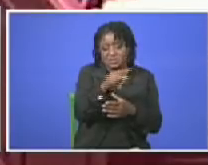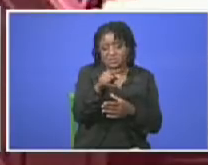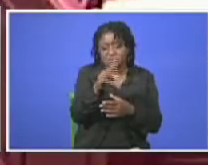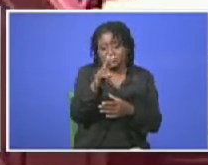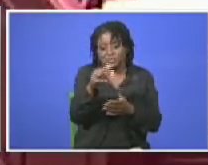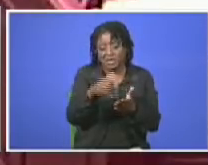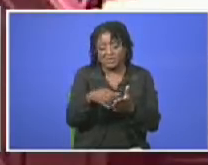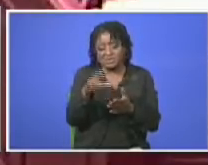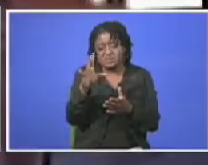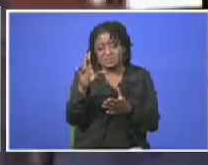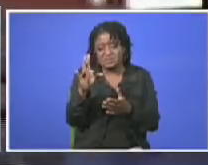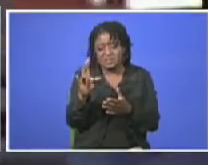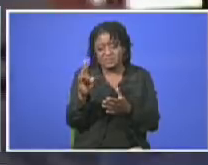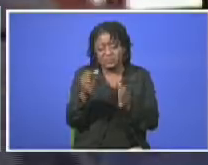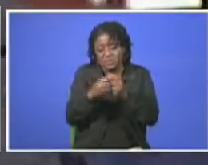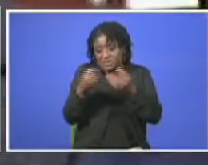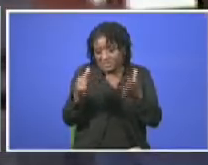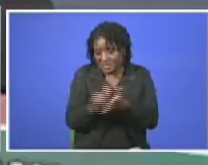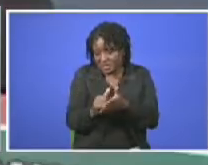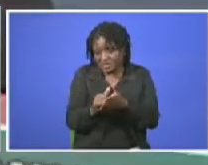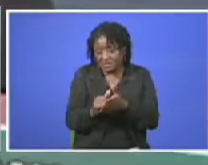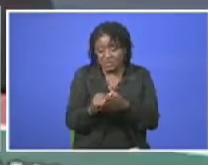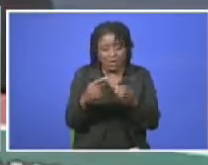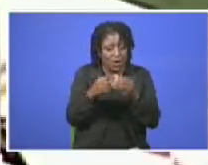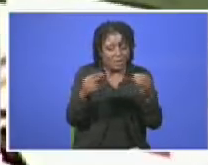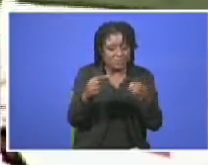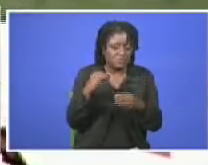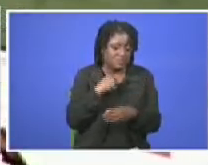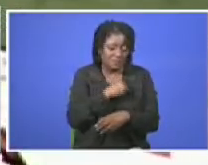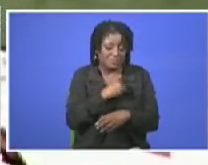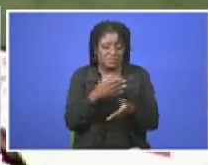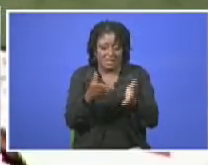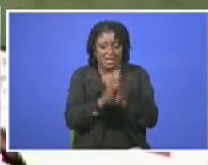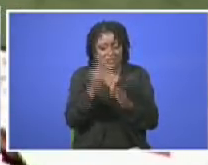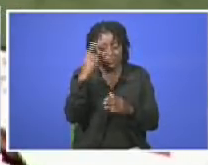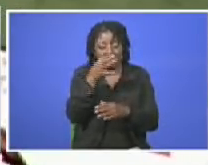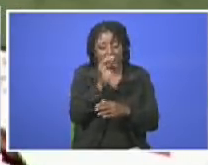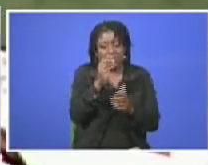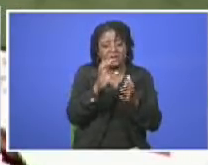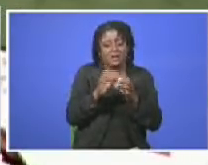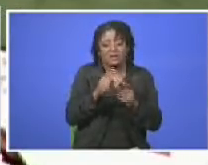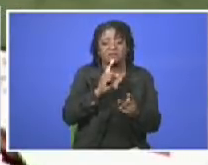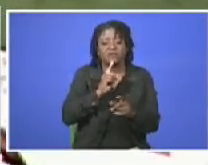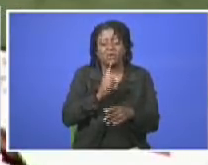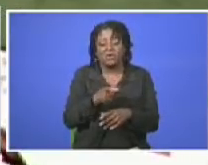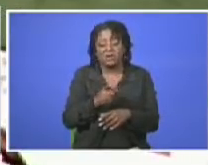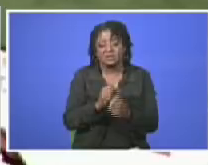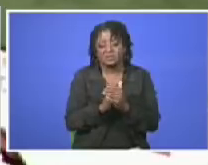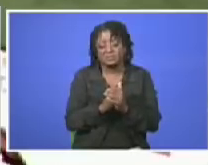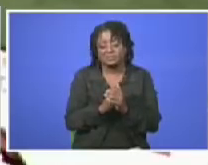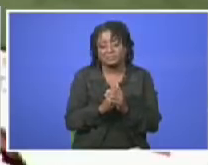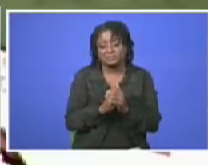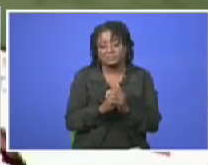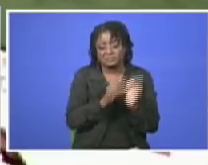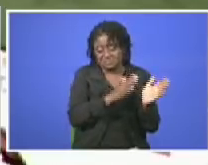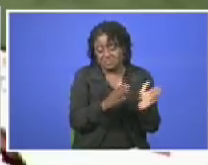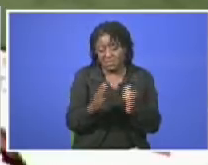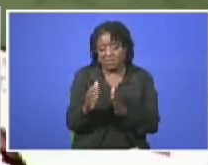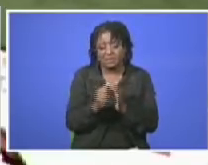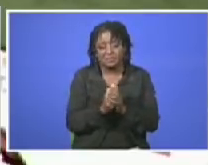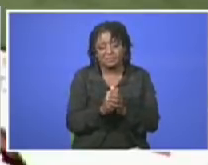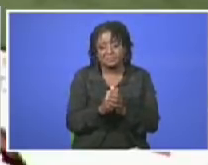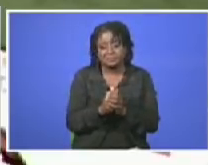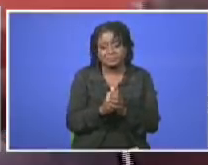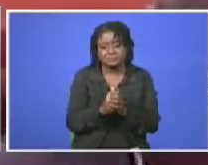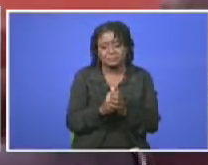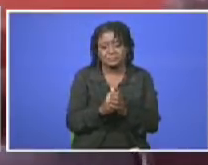With that, opposition members stood on a point of order. What I want to emphasize, though, is that the examples proffered